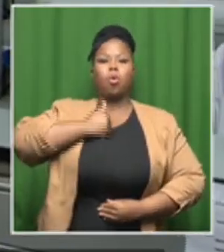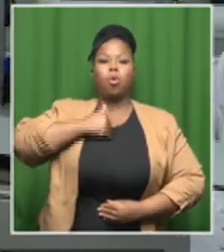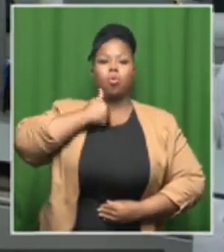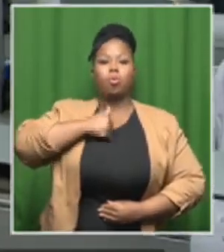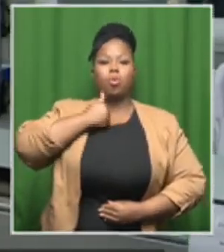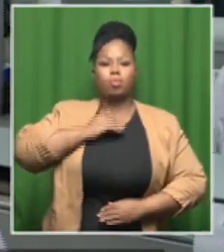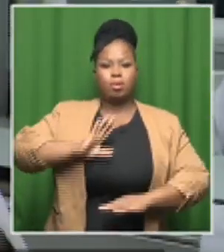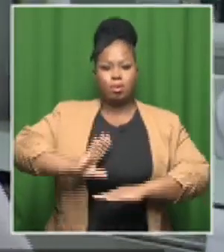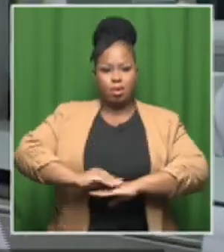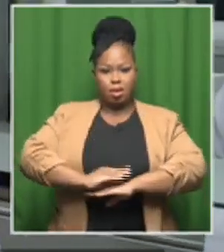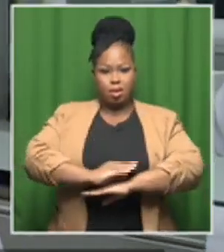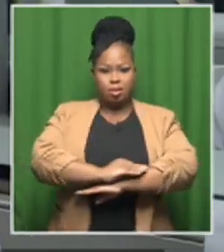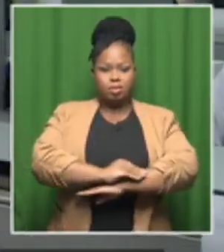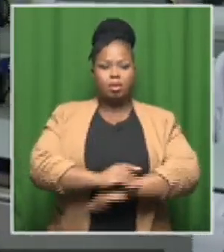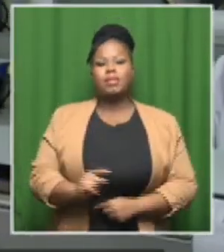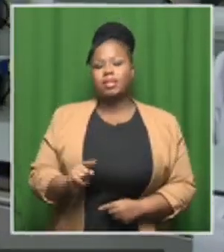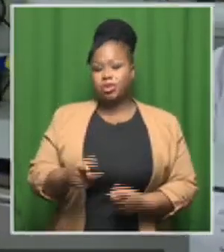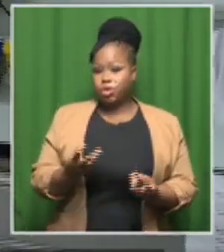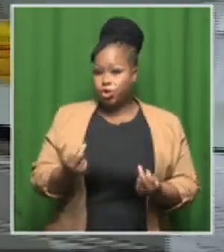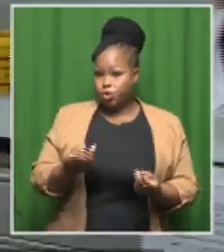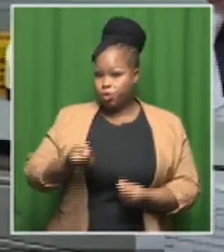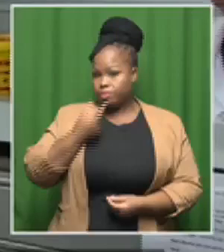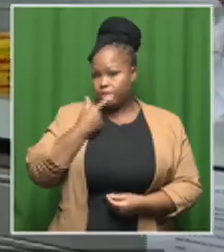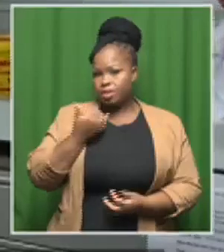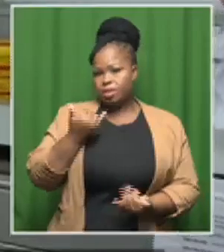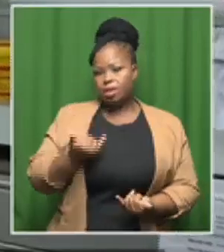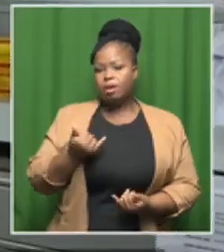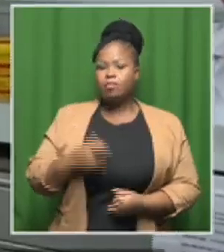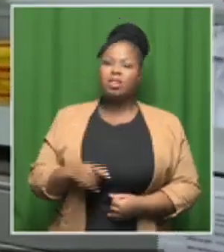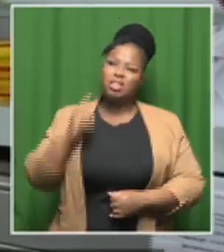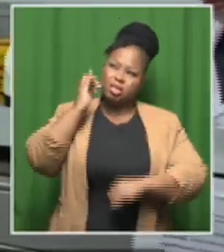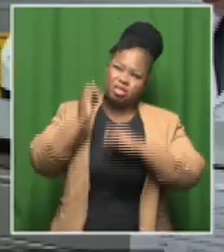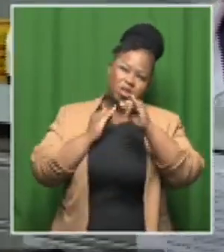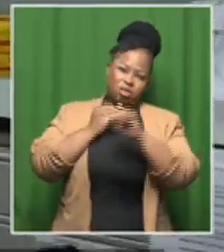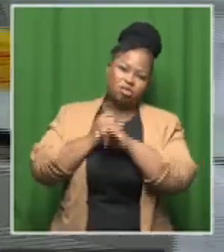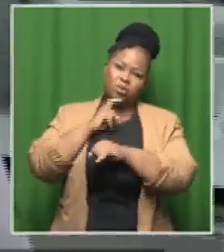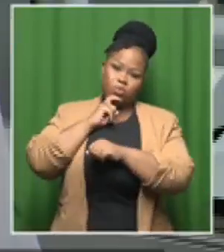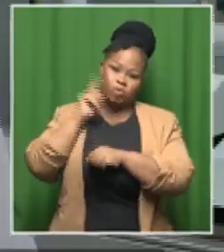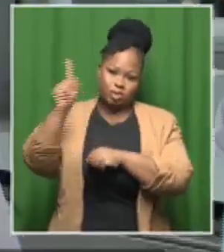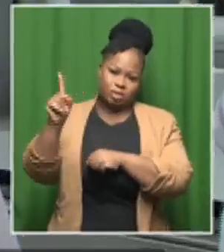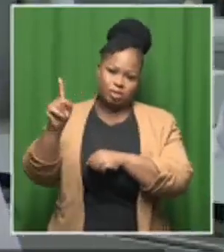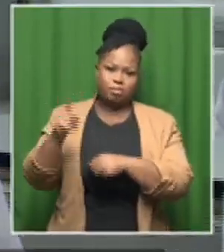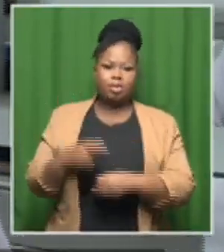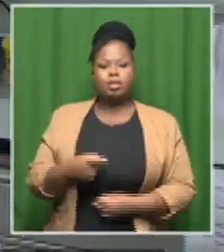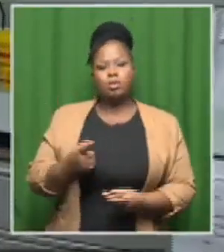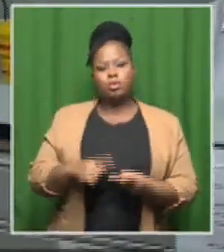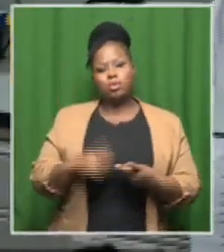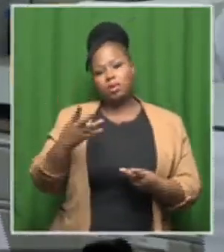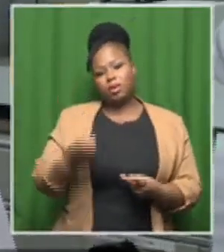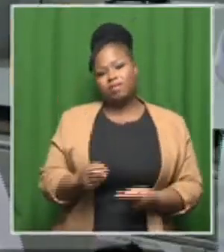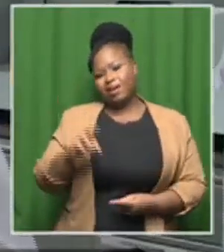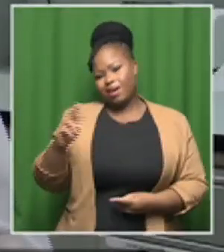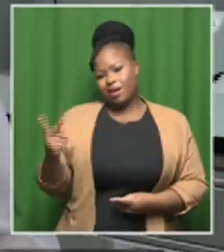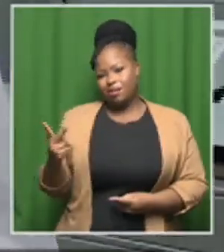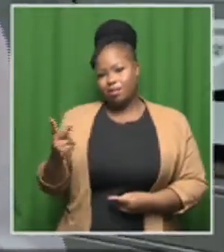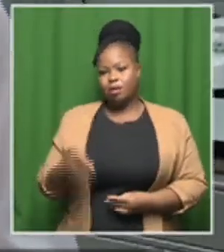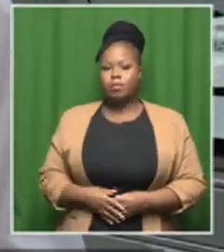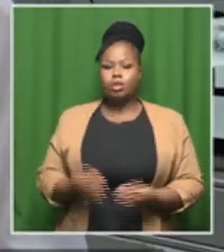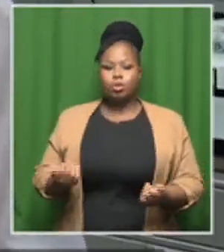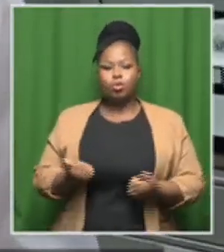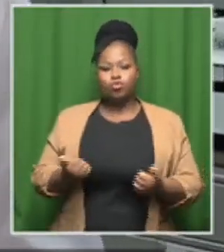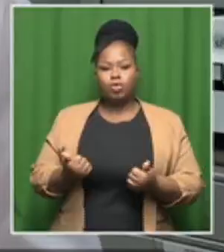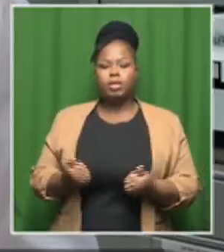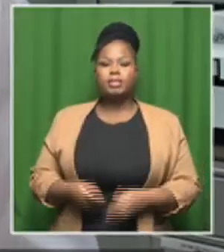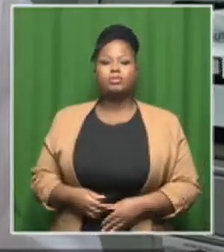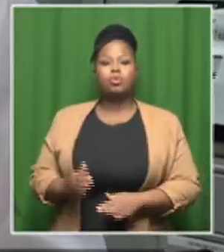And this new drug has actually been patented internationally, and we've got another one that is already going